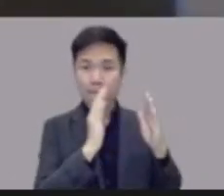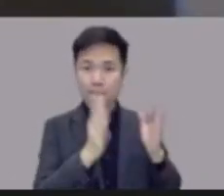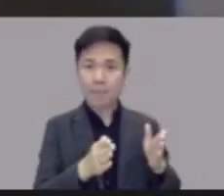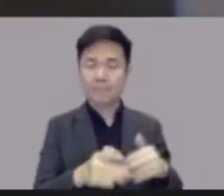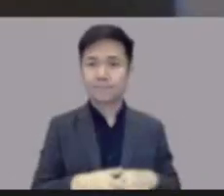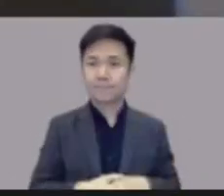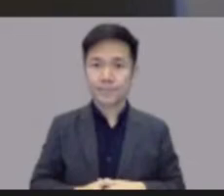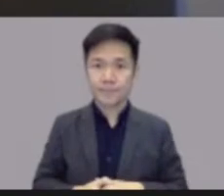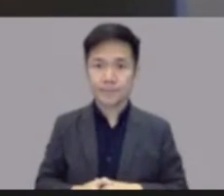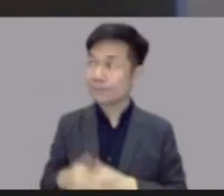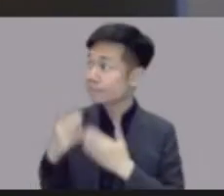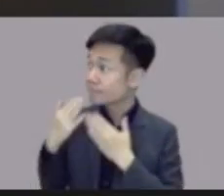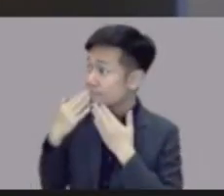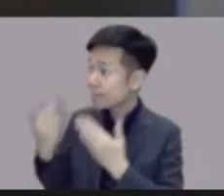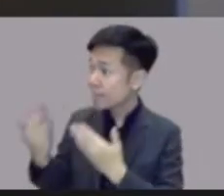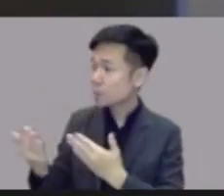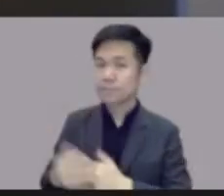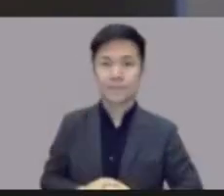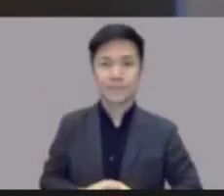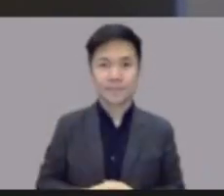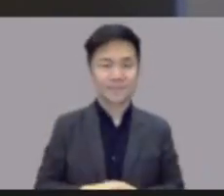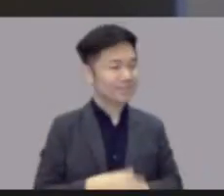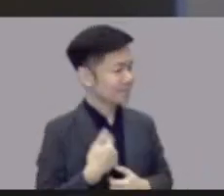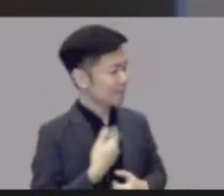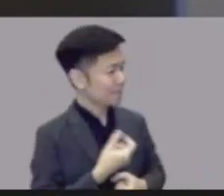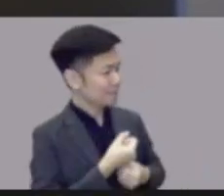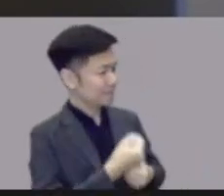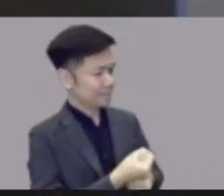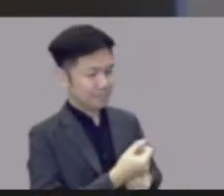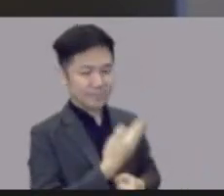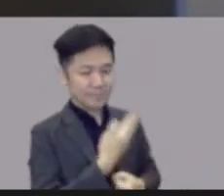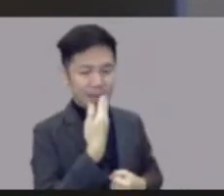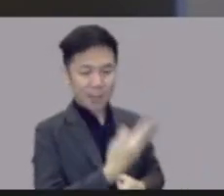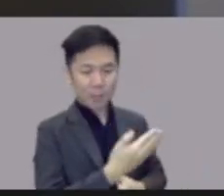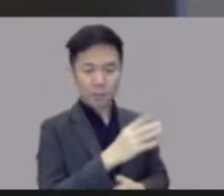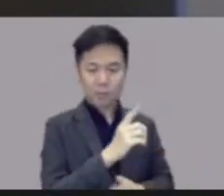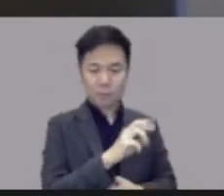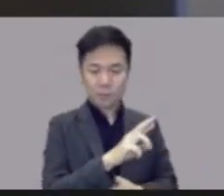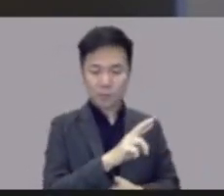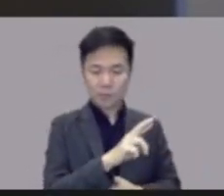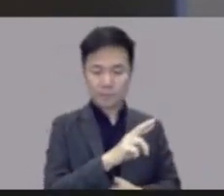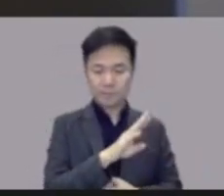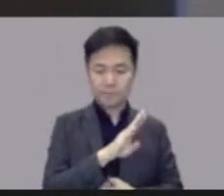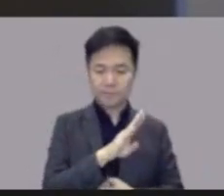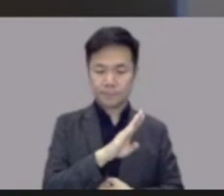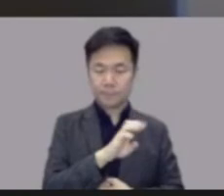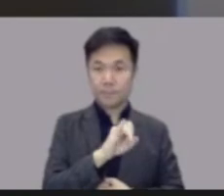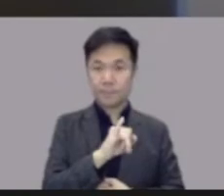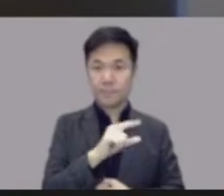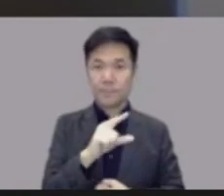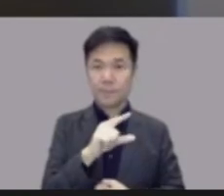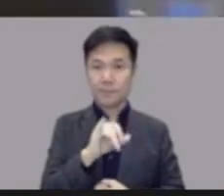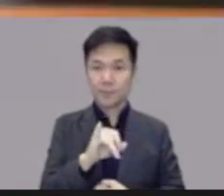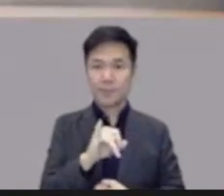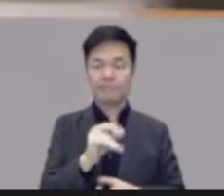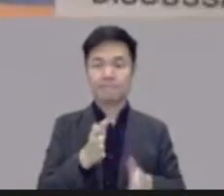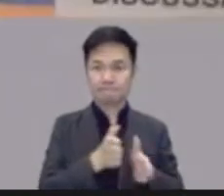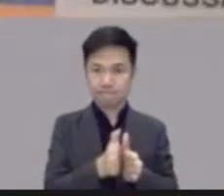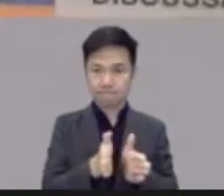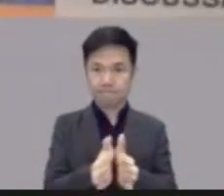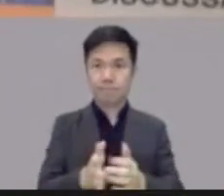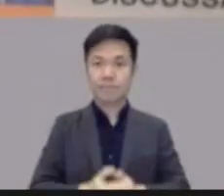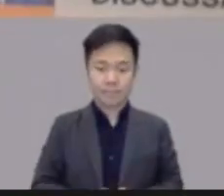on behalf of the committee may I thank you Dr bilge for your perspectives man now may I now invite Mr David